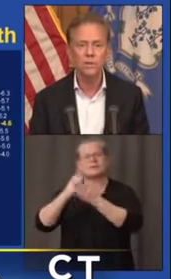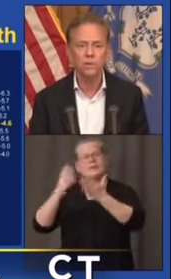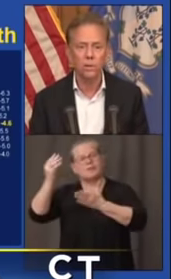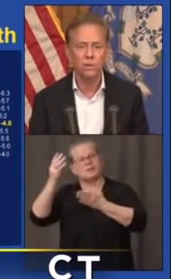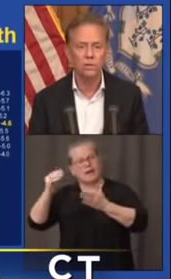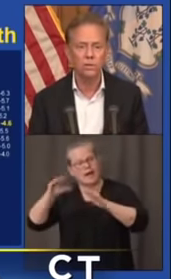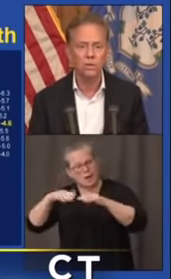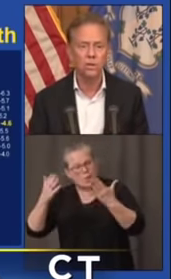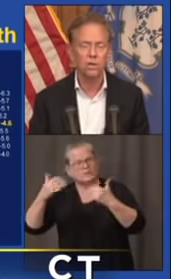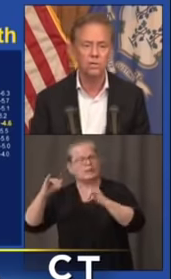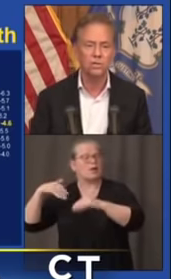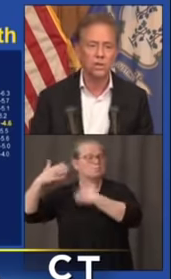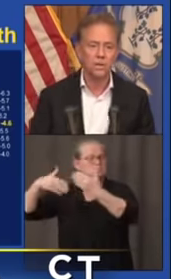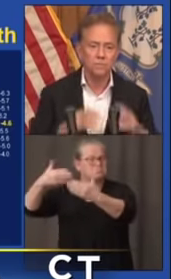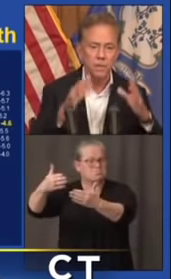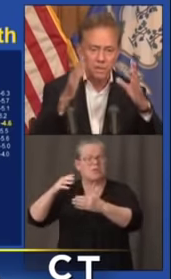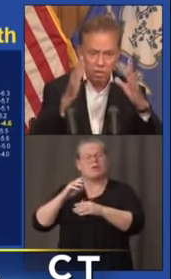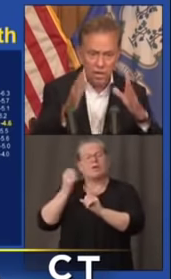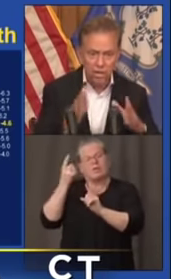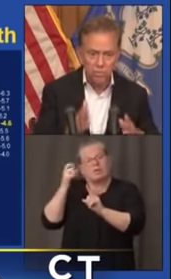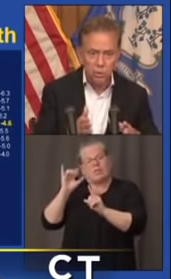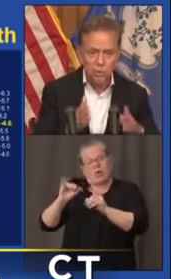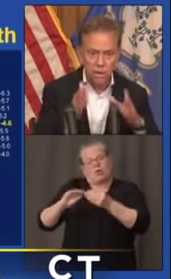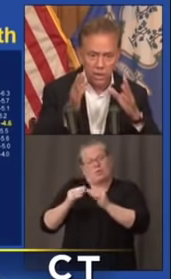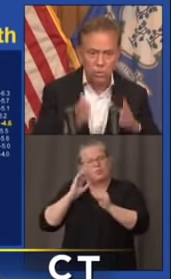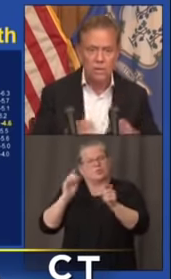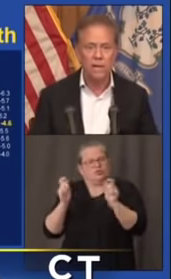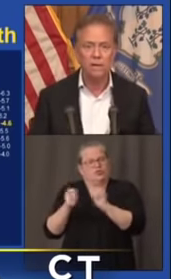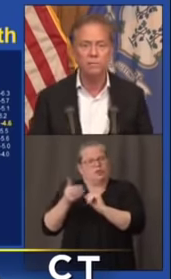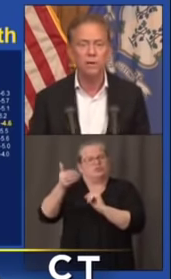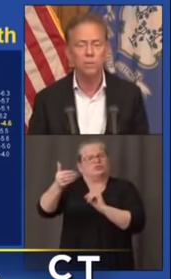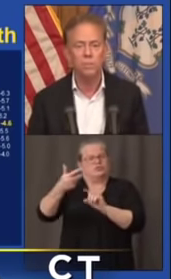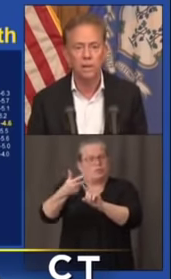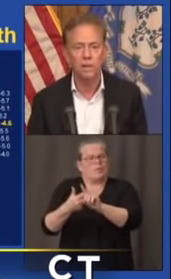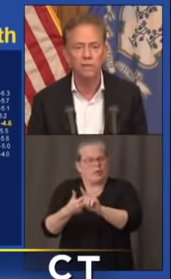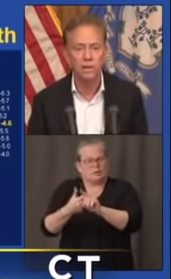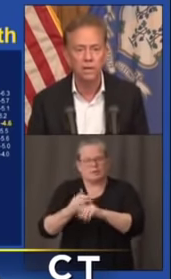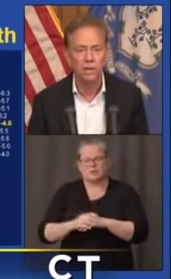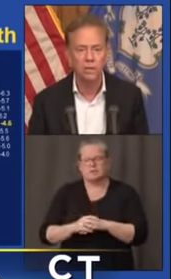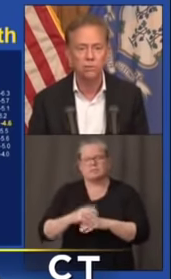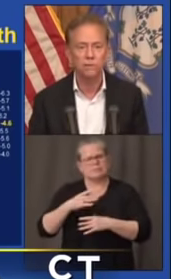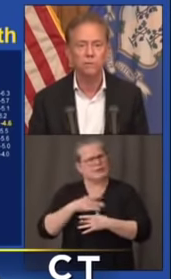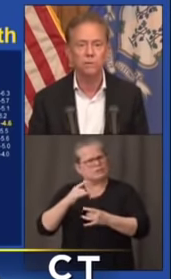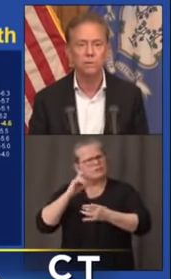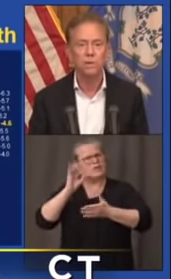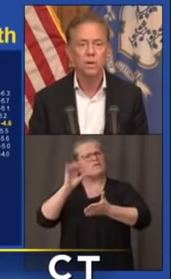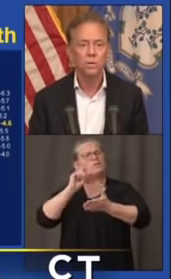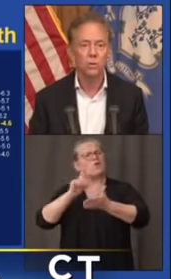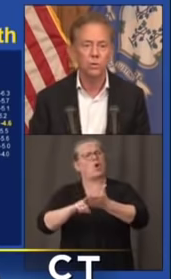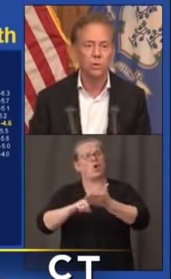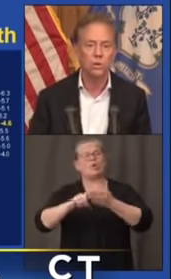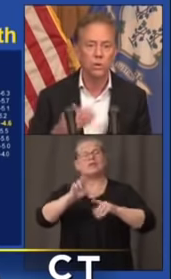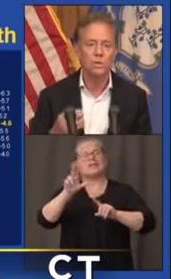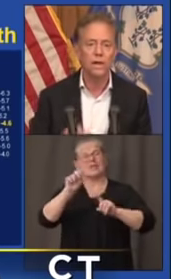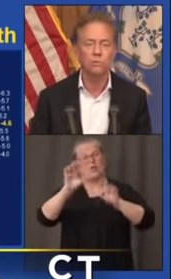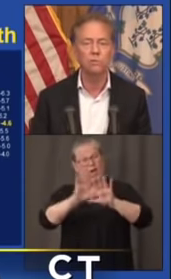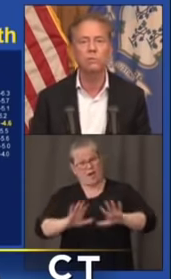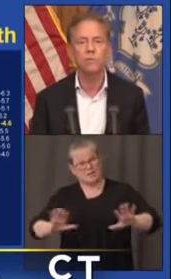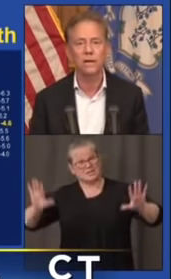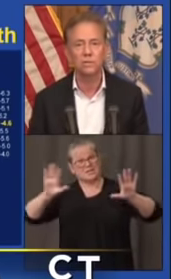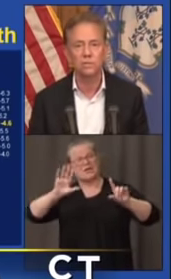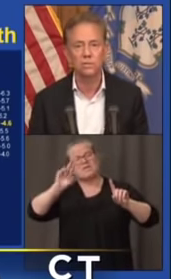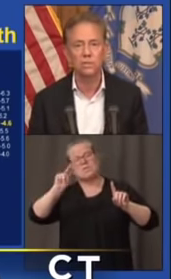interesting, if you look at the chart, you can see solid blue kind of going down the very middle of the country, from North Dakota down